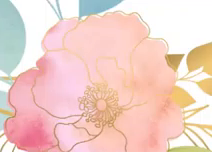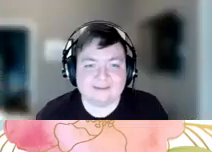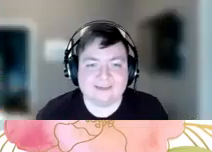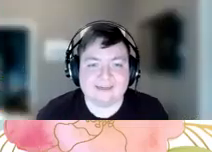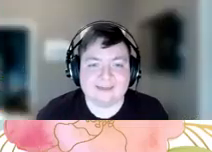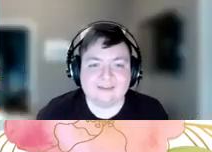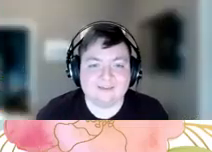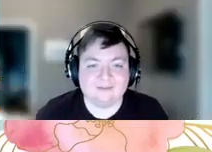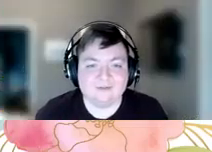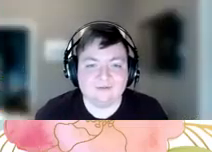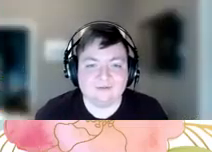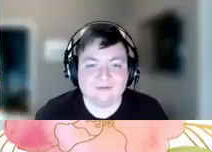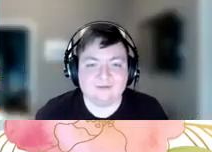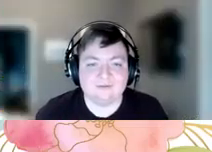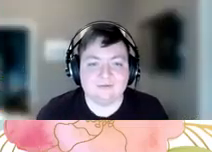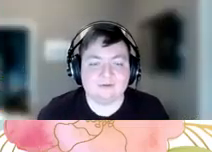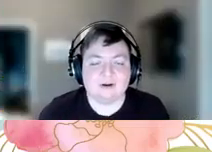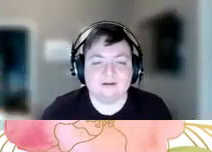Dobreye. Utra.